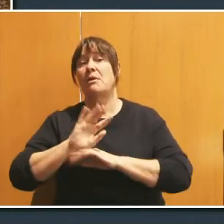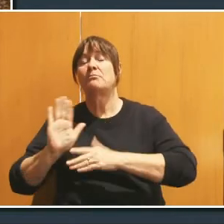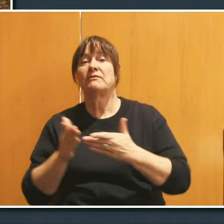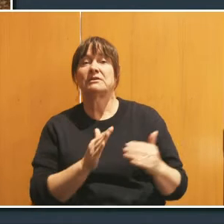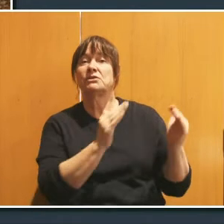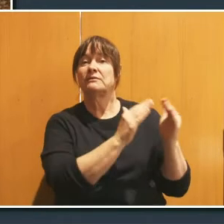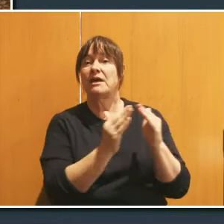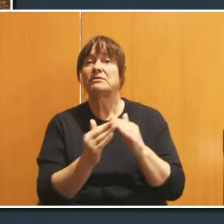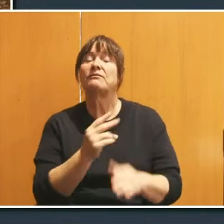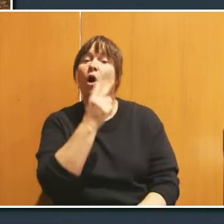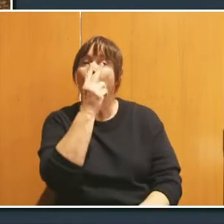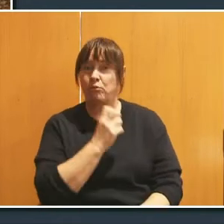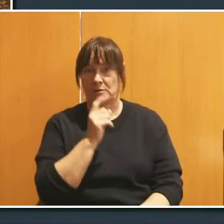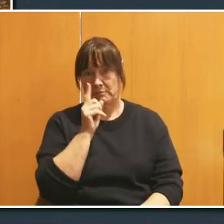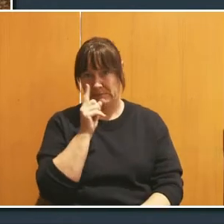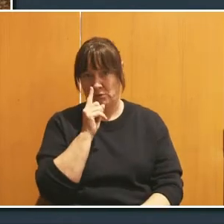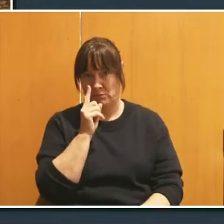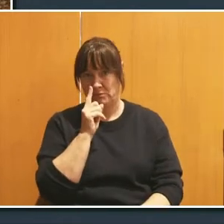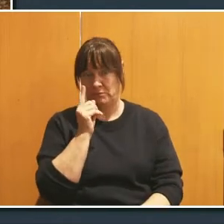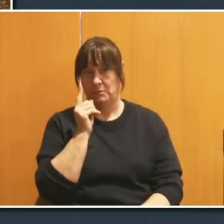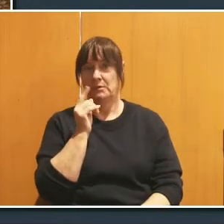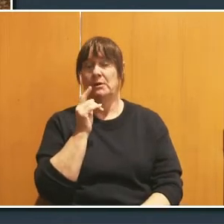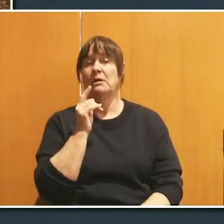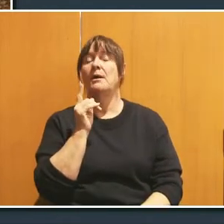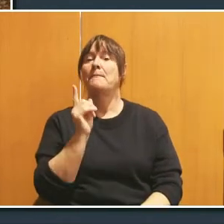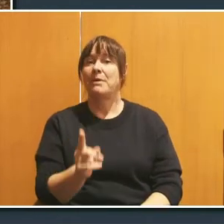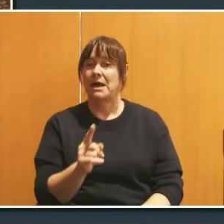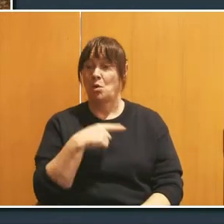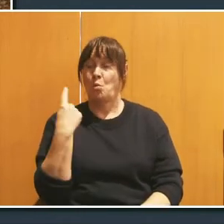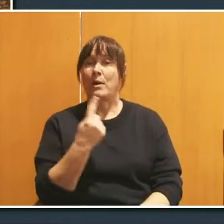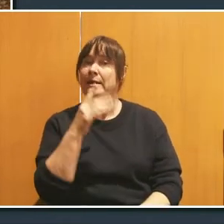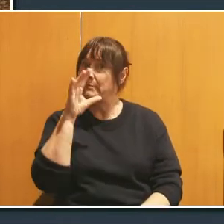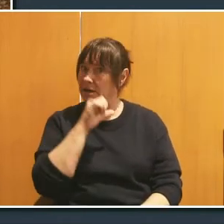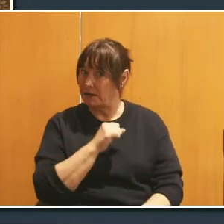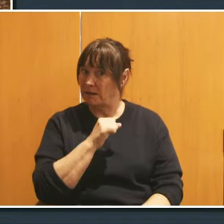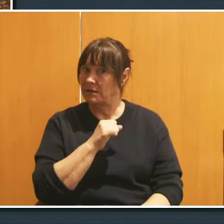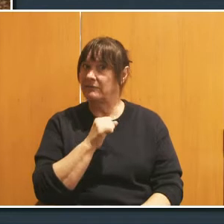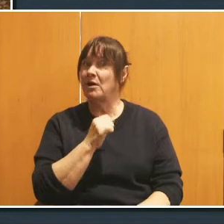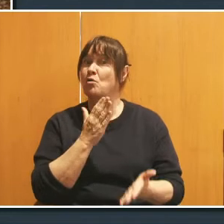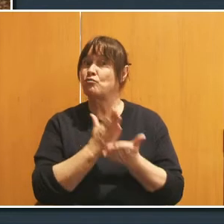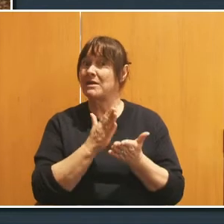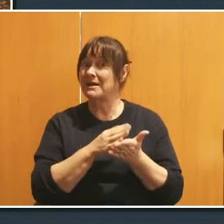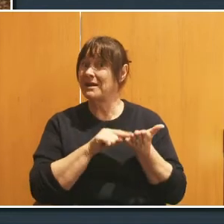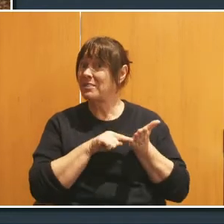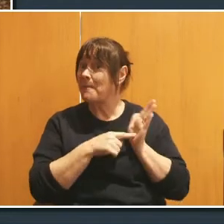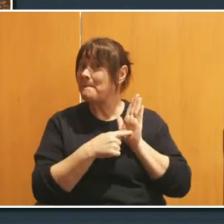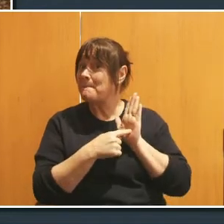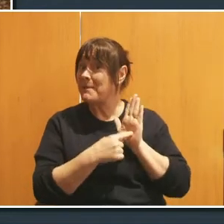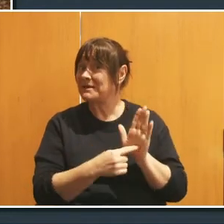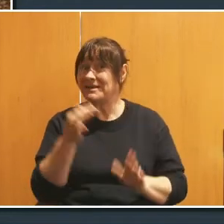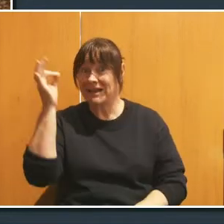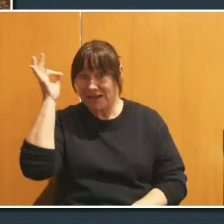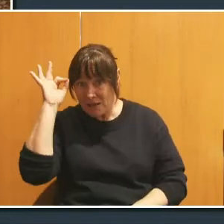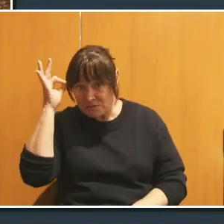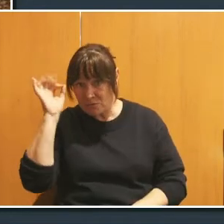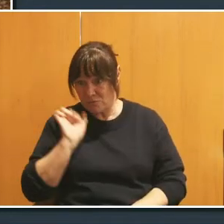housing for older people in our community, but we believe that actually the mandate of the council